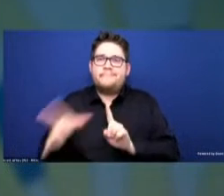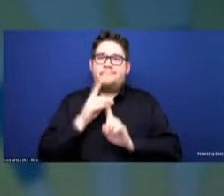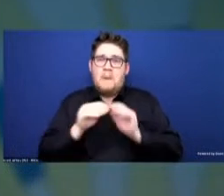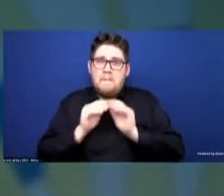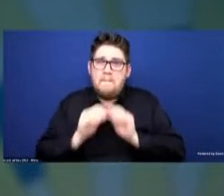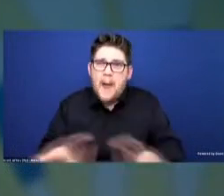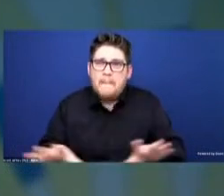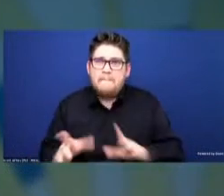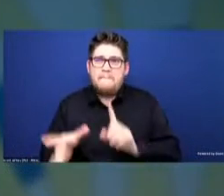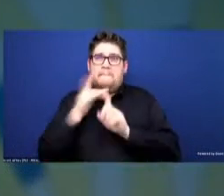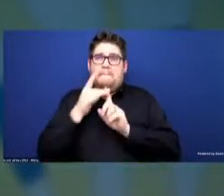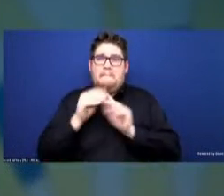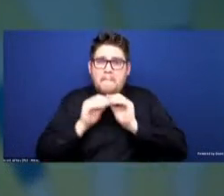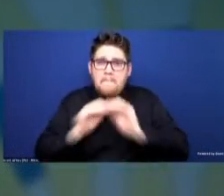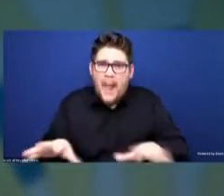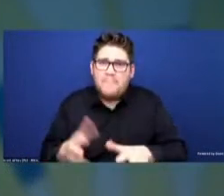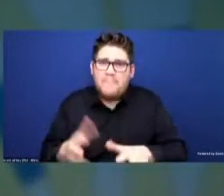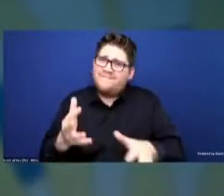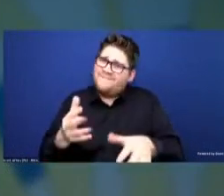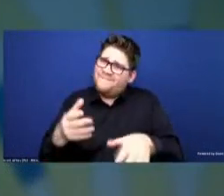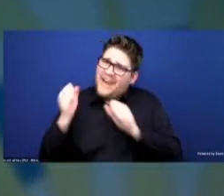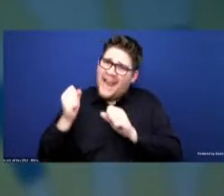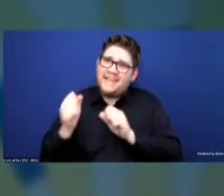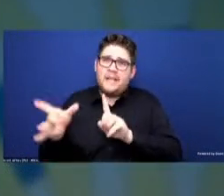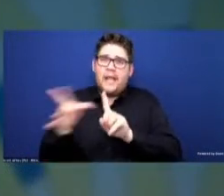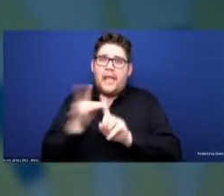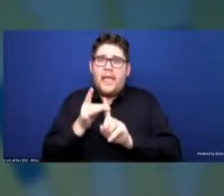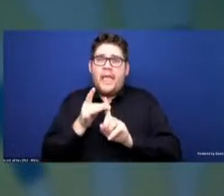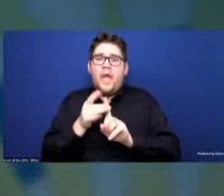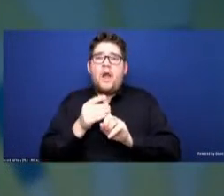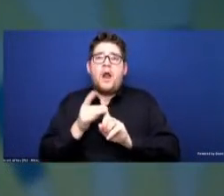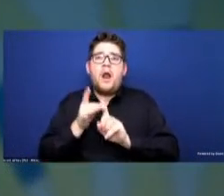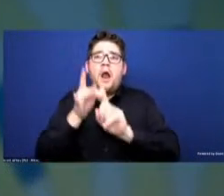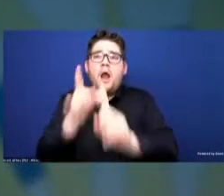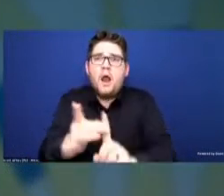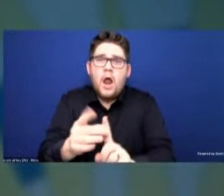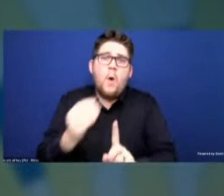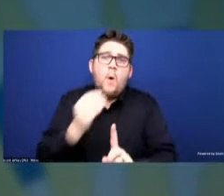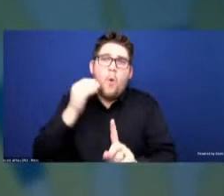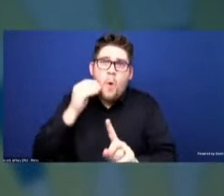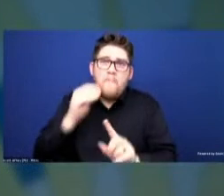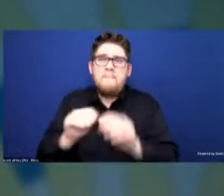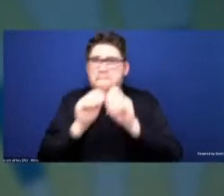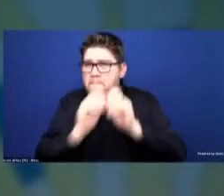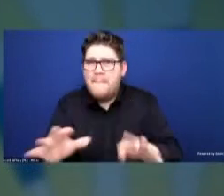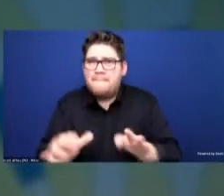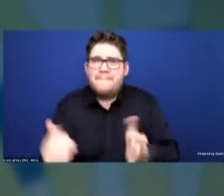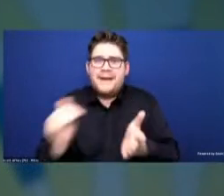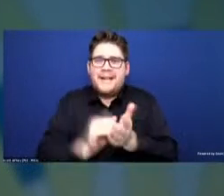now is our opportunity to take a step back again and get us